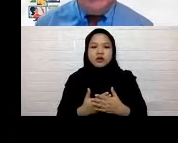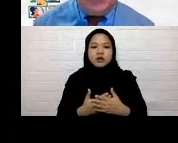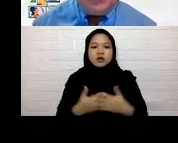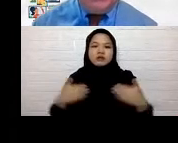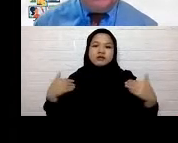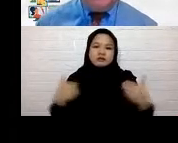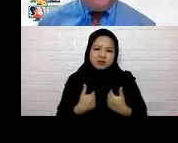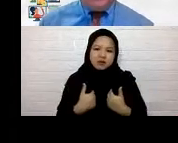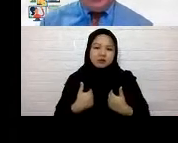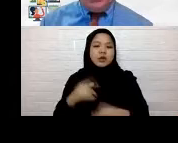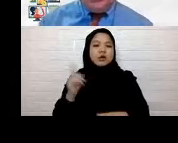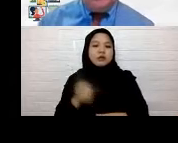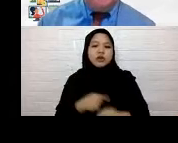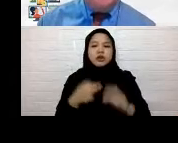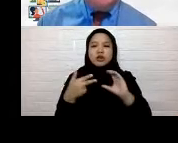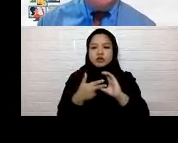support each other.